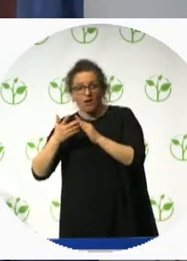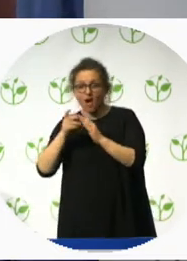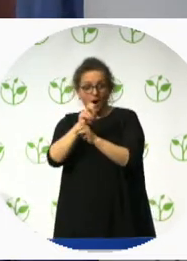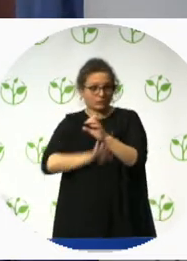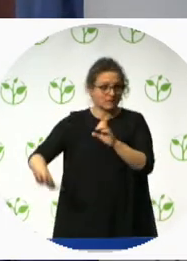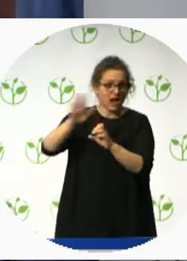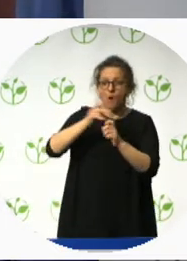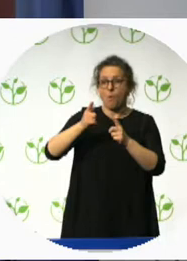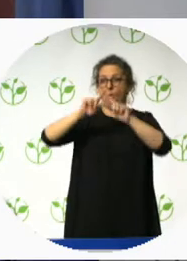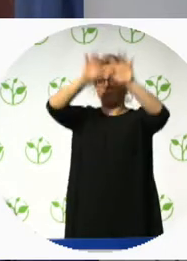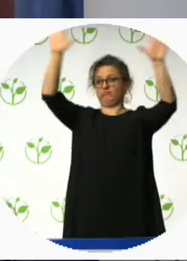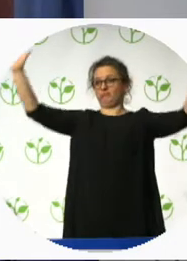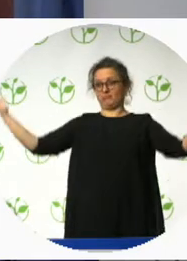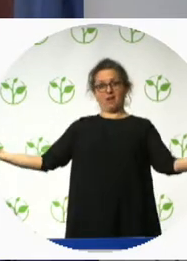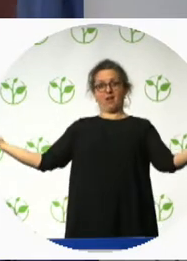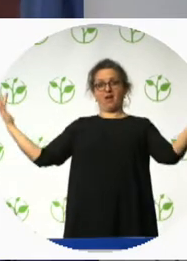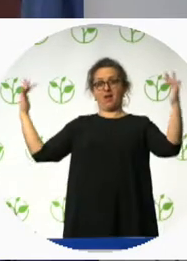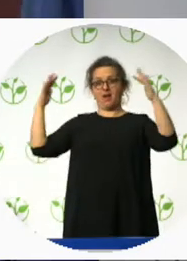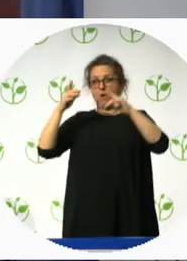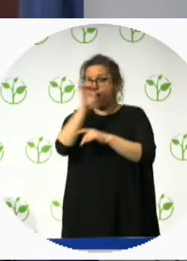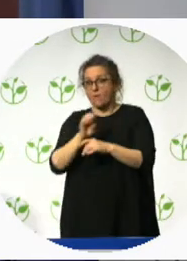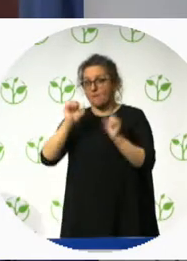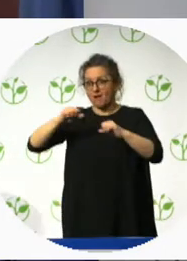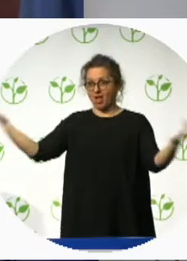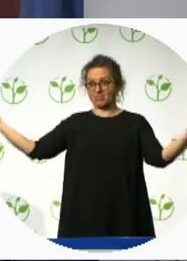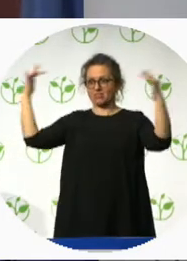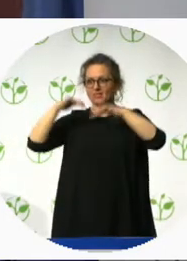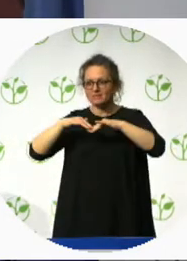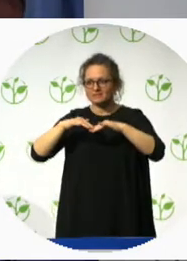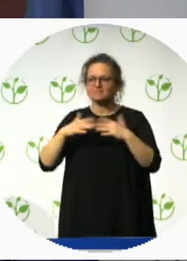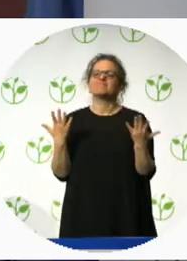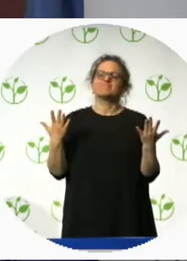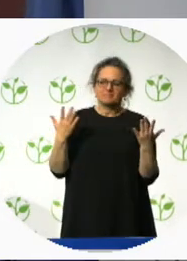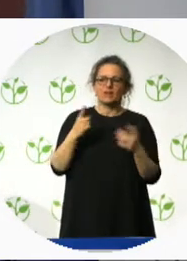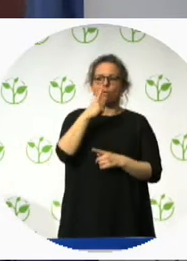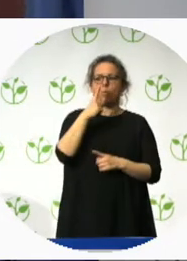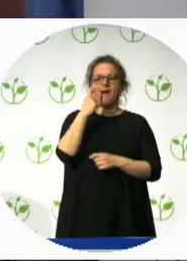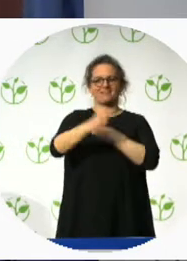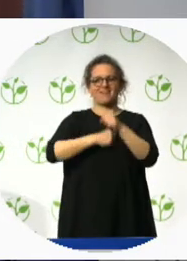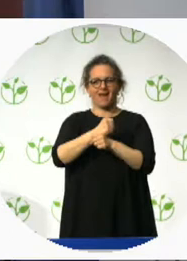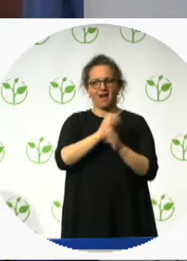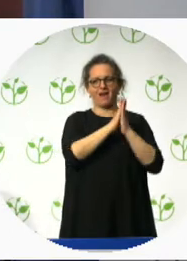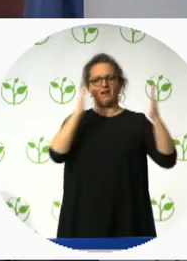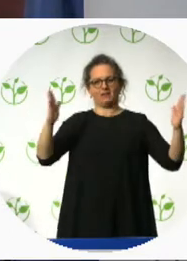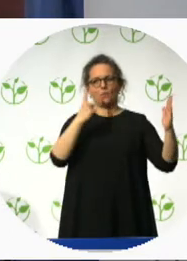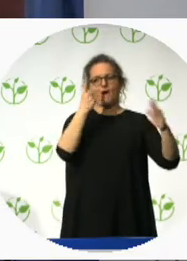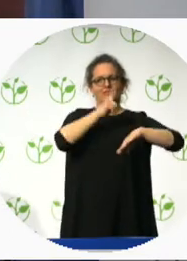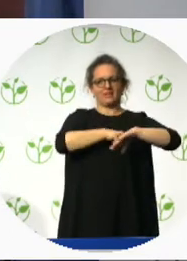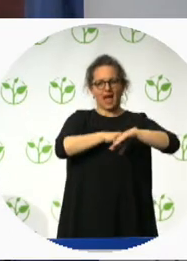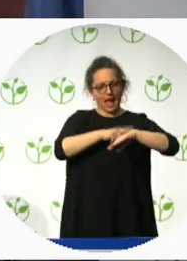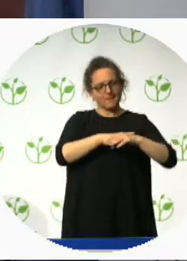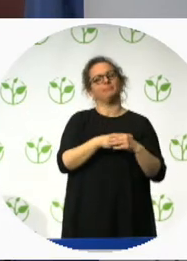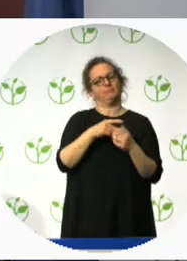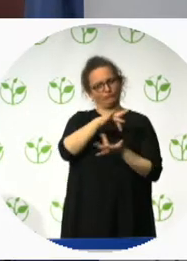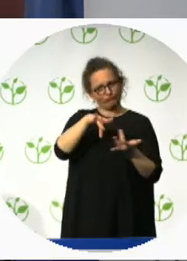we are an inclusive society, we want to do that. And this year is the 11th ball, so we have already